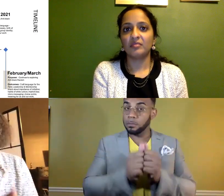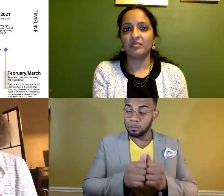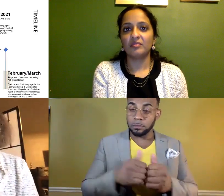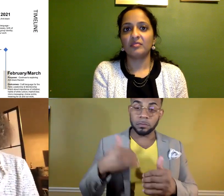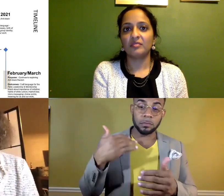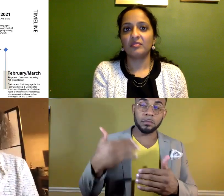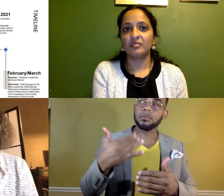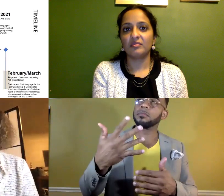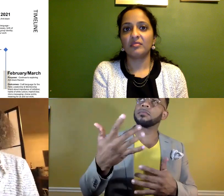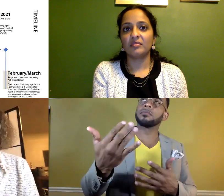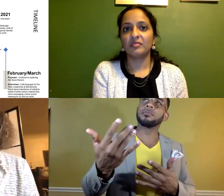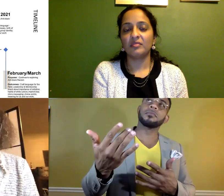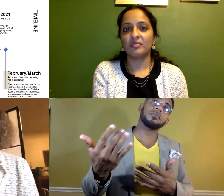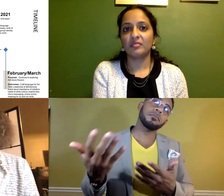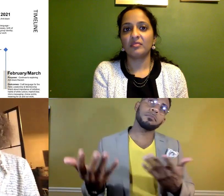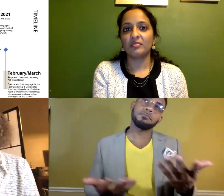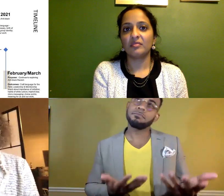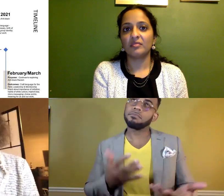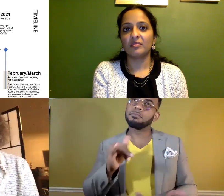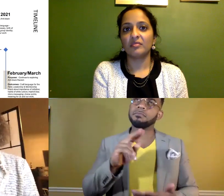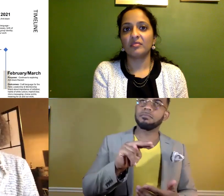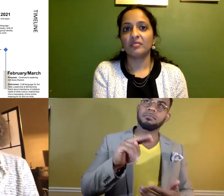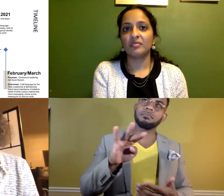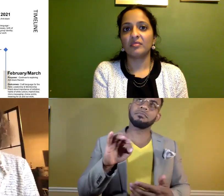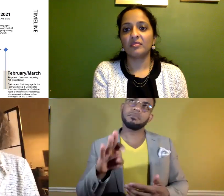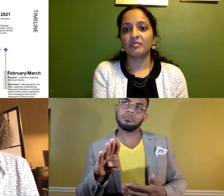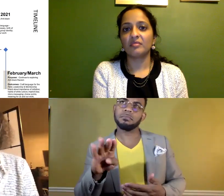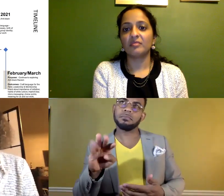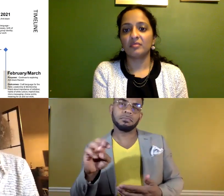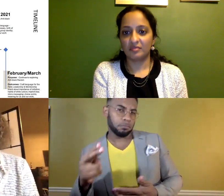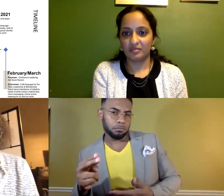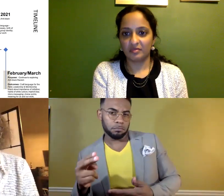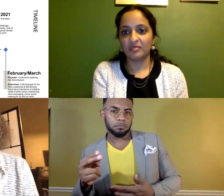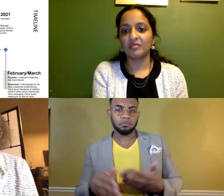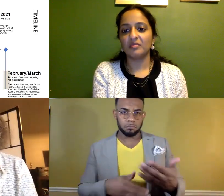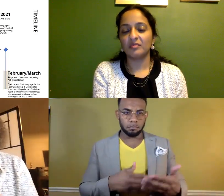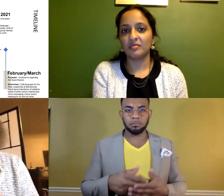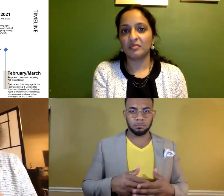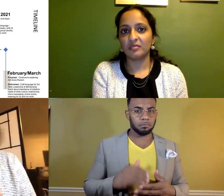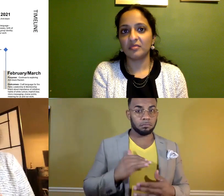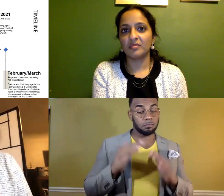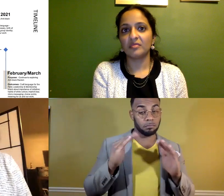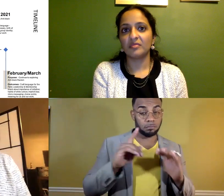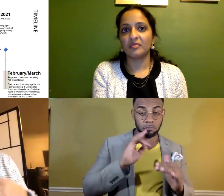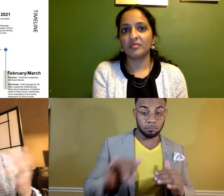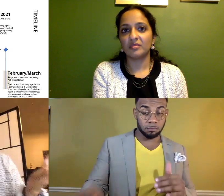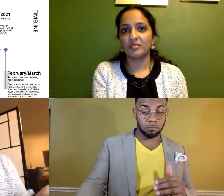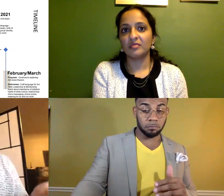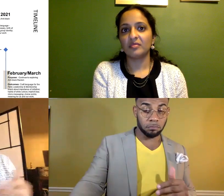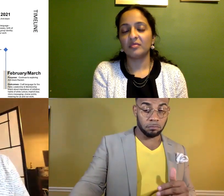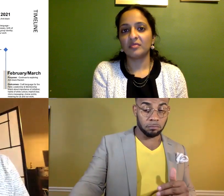over the course of January, February, March. And our hope is that in